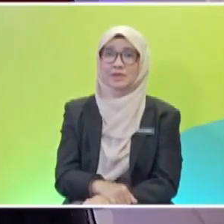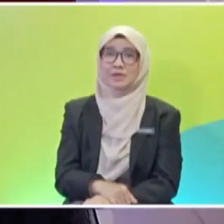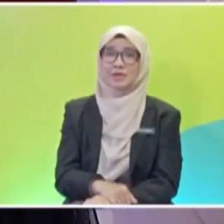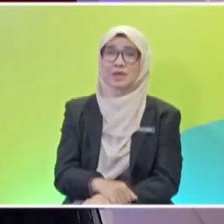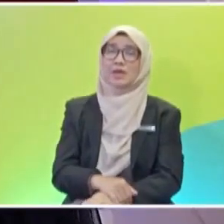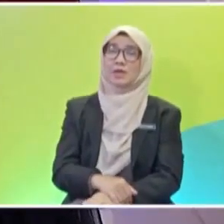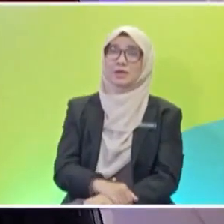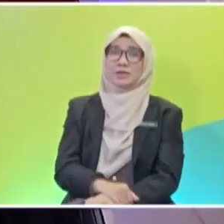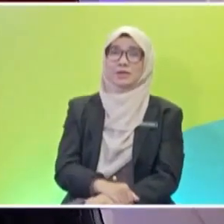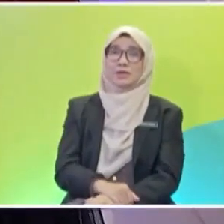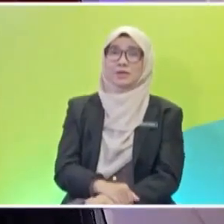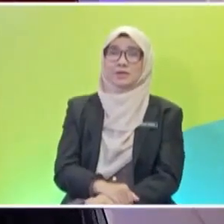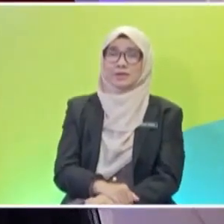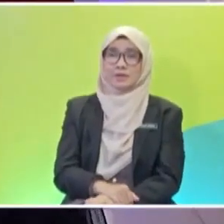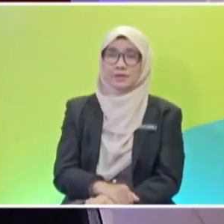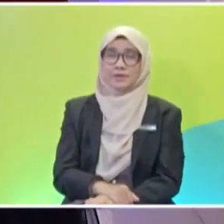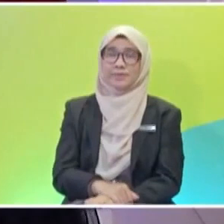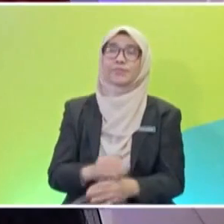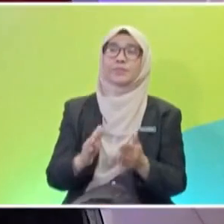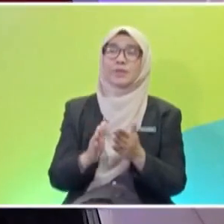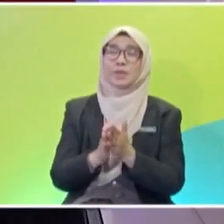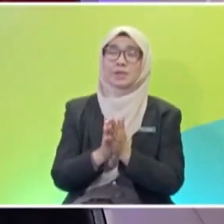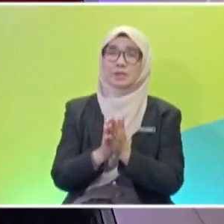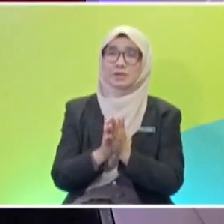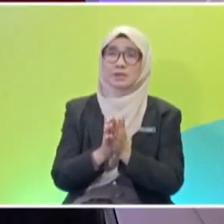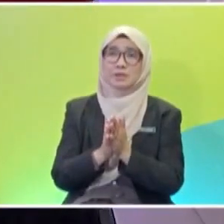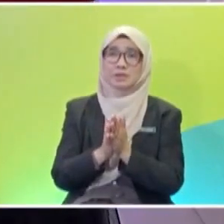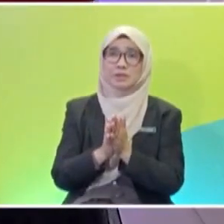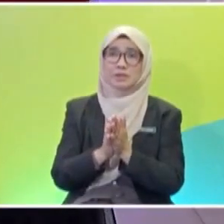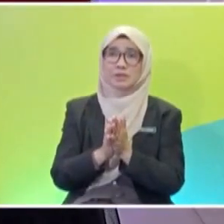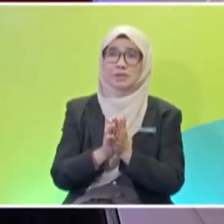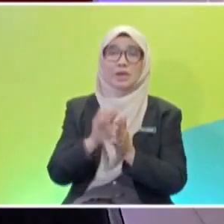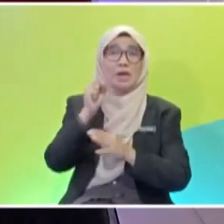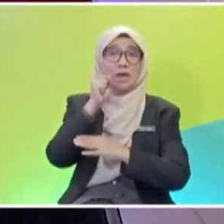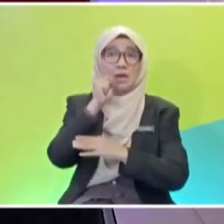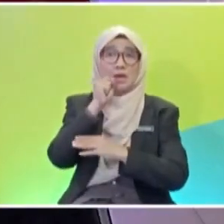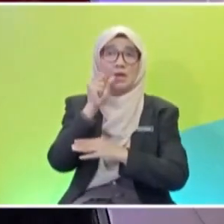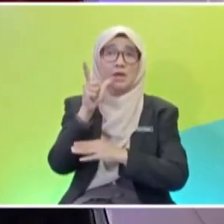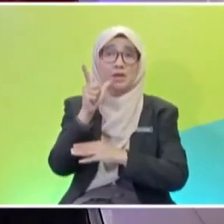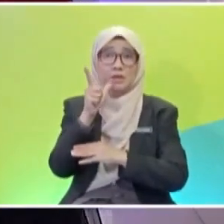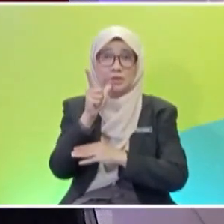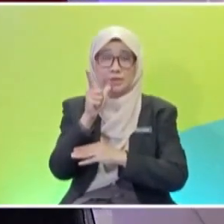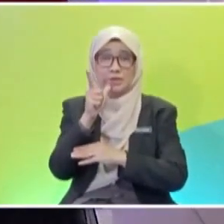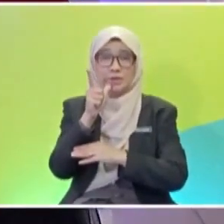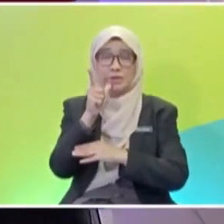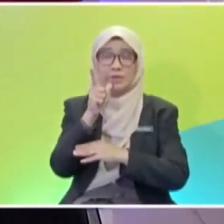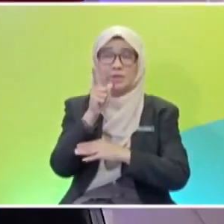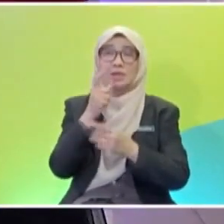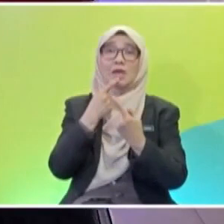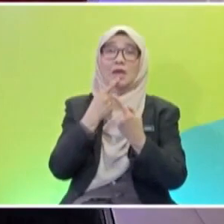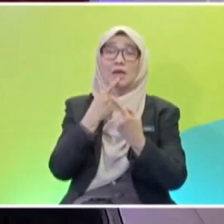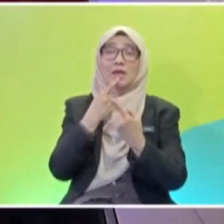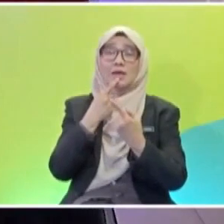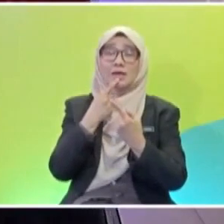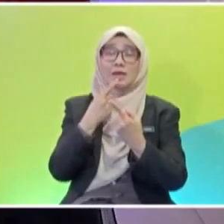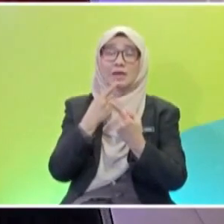achievement is big for someone. Mm-hmm. Okay, maybe for Xuan Lin, answering a simple question is good enough. But for someone